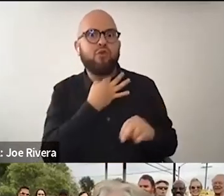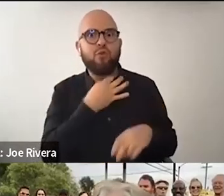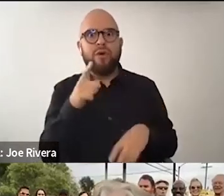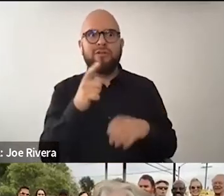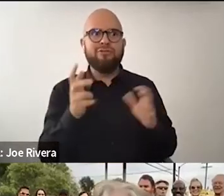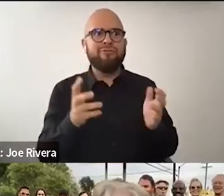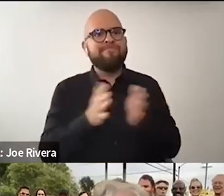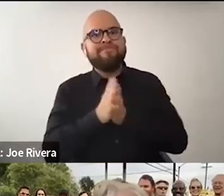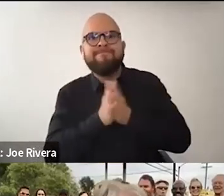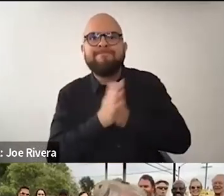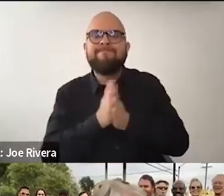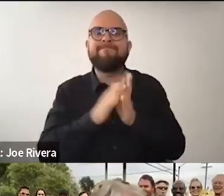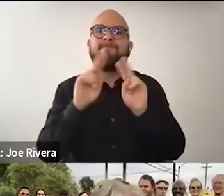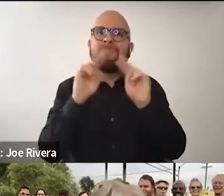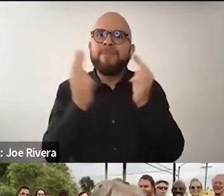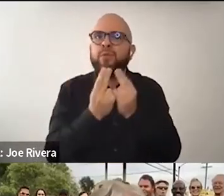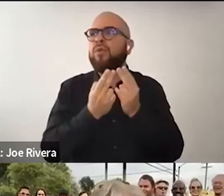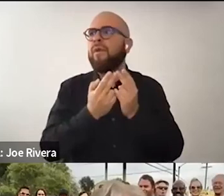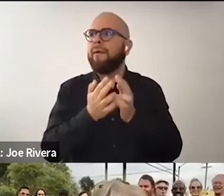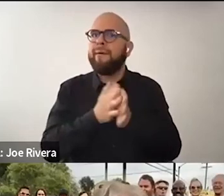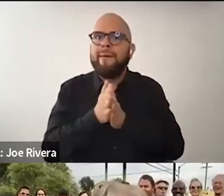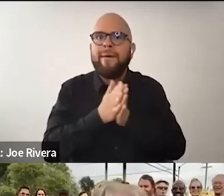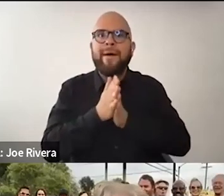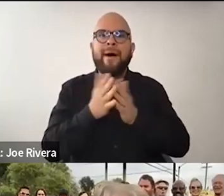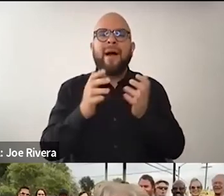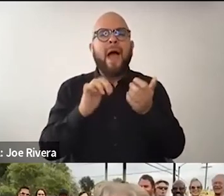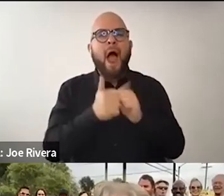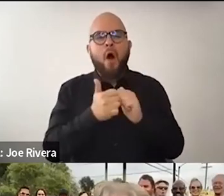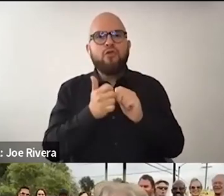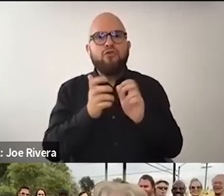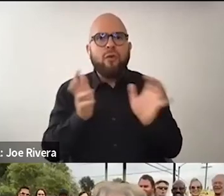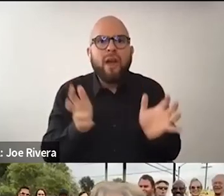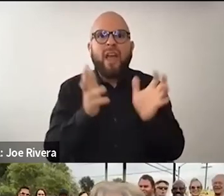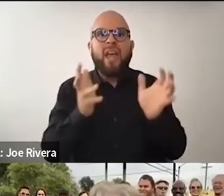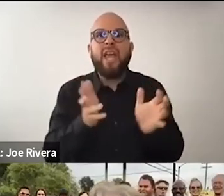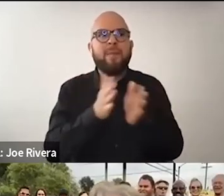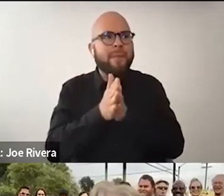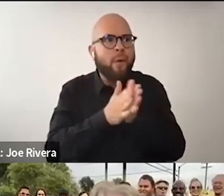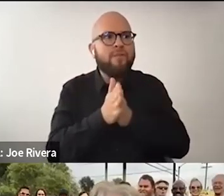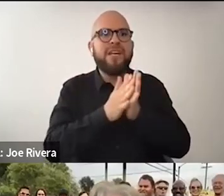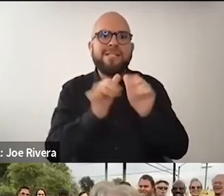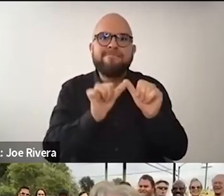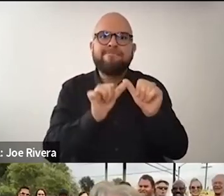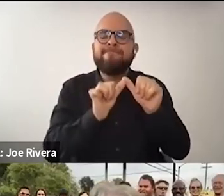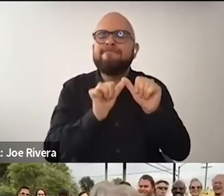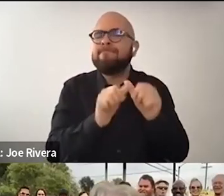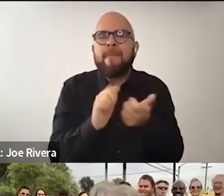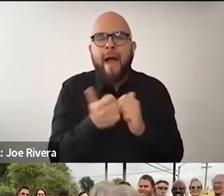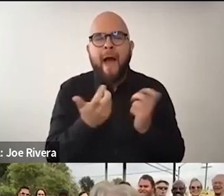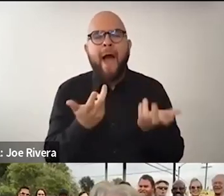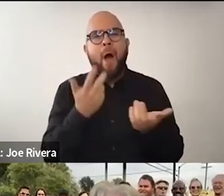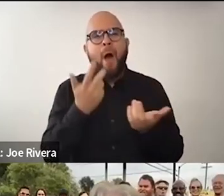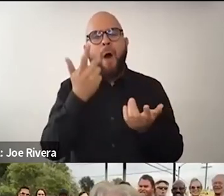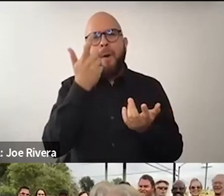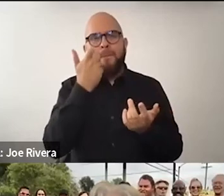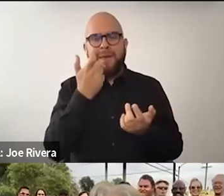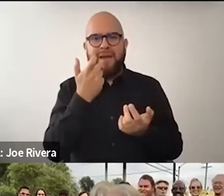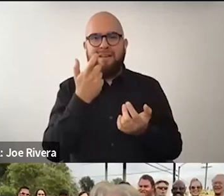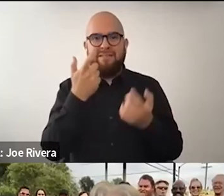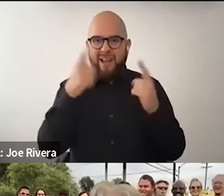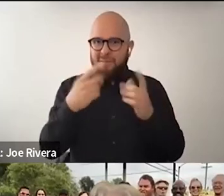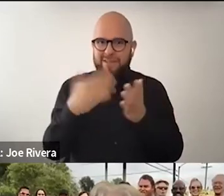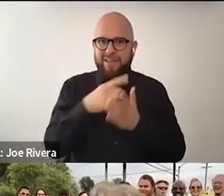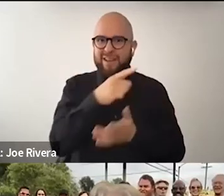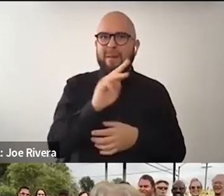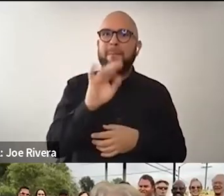that is, you know, keeping the big picture in mind. But it's like, when you're facing that resistance, like Mike was saying, you know, it can be scary. And